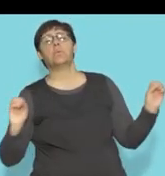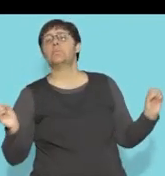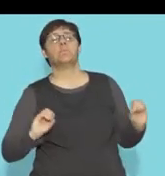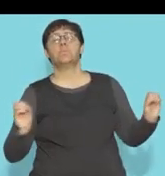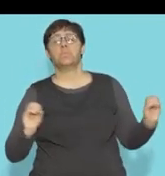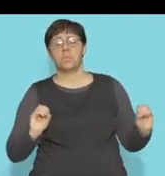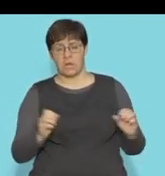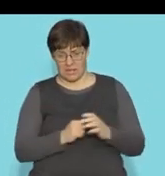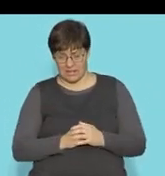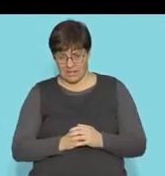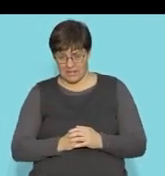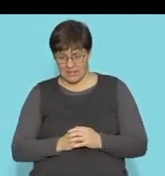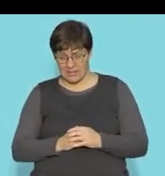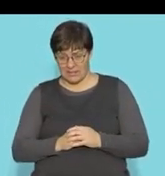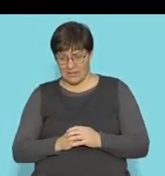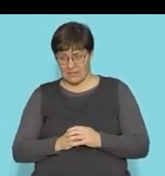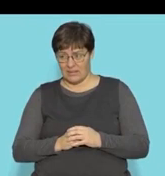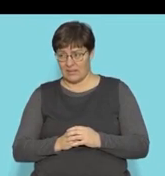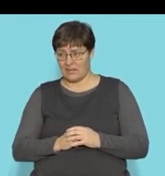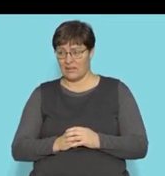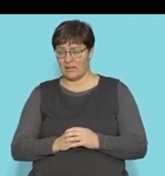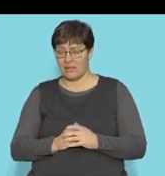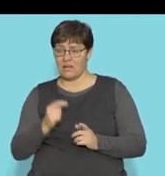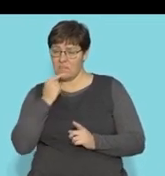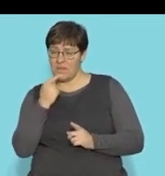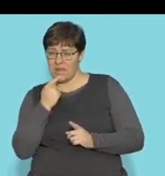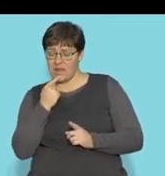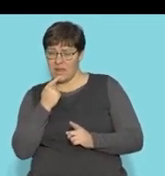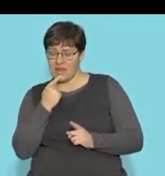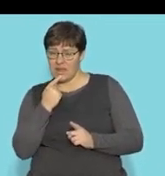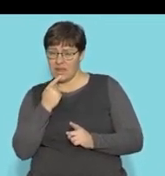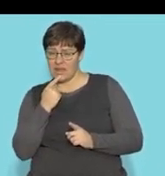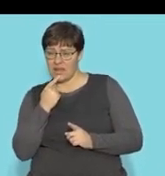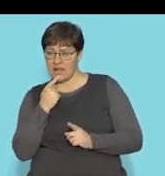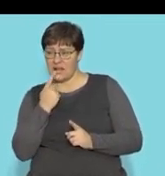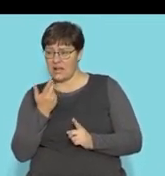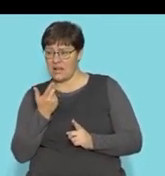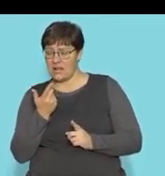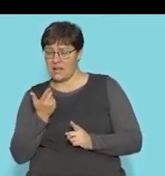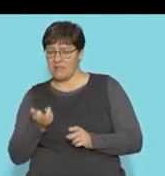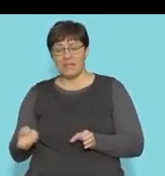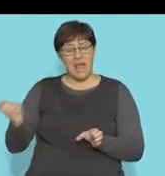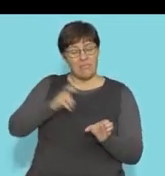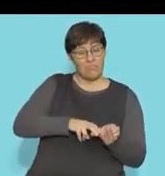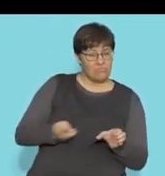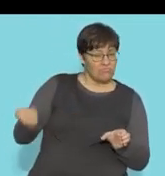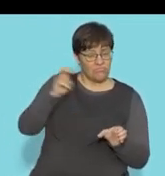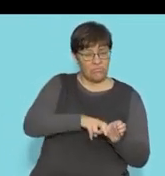island. That's important. Are we going to be able to have emigration or immigration on an